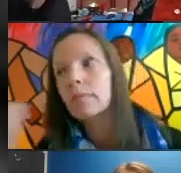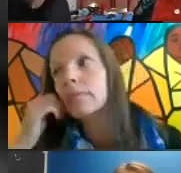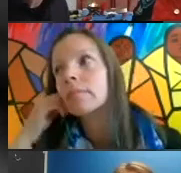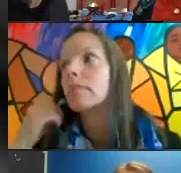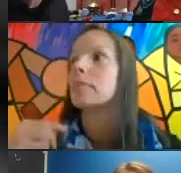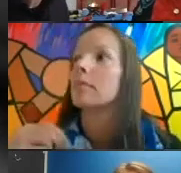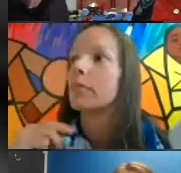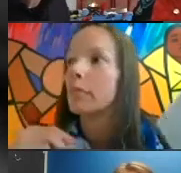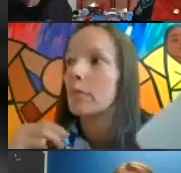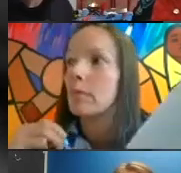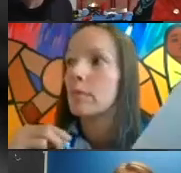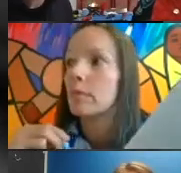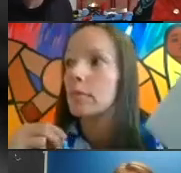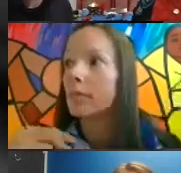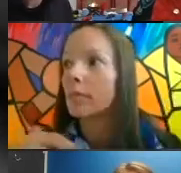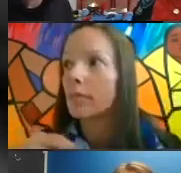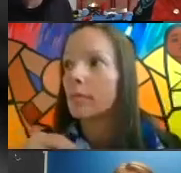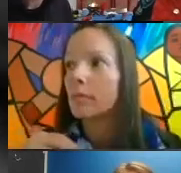about as well, as far as having that sense of